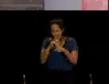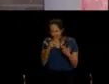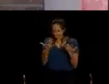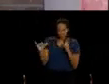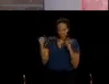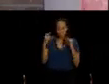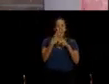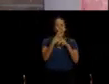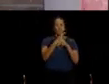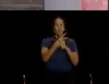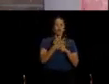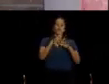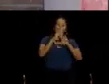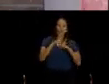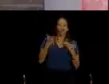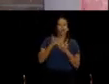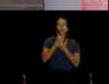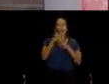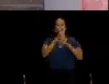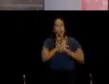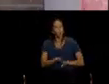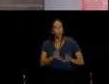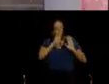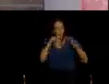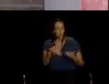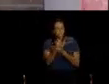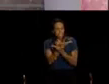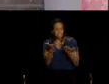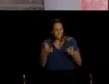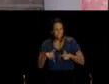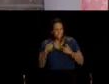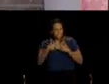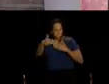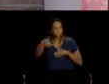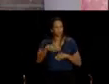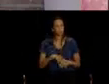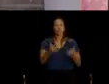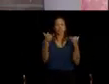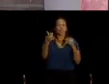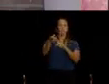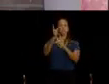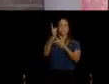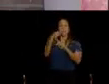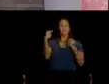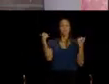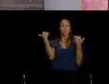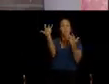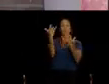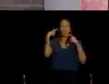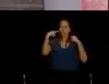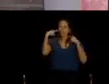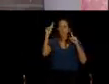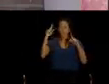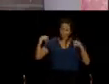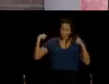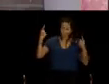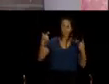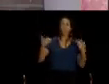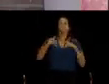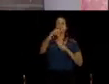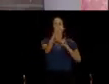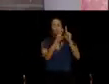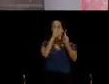them to calm and focus. So now, the moment you've all been waiting for, we have a star in